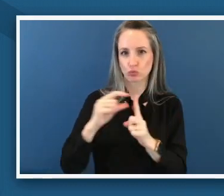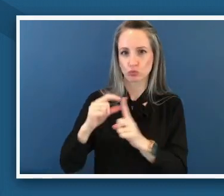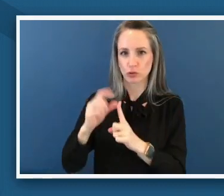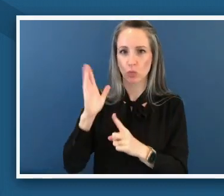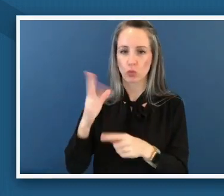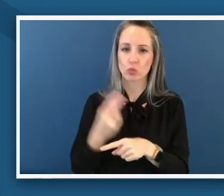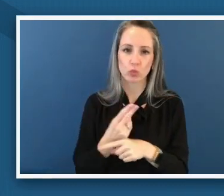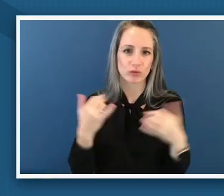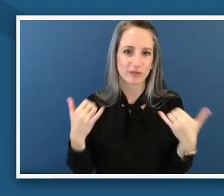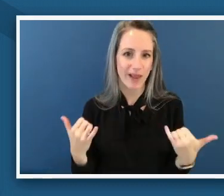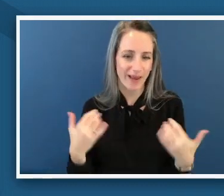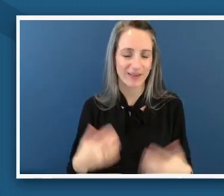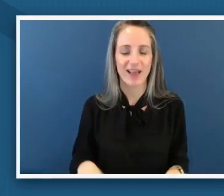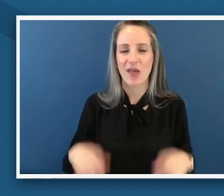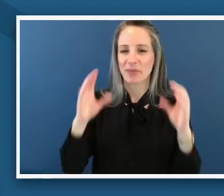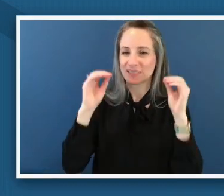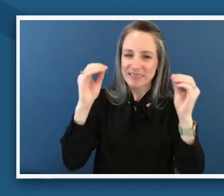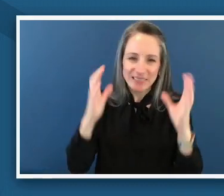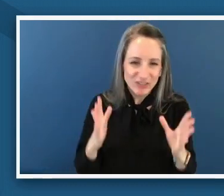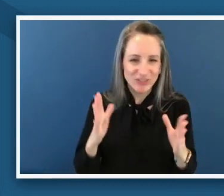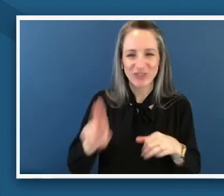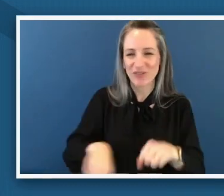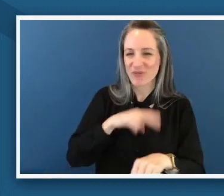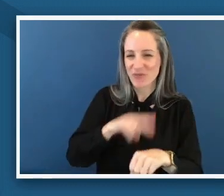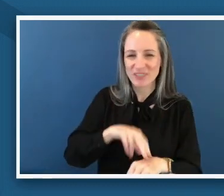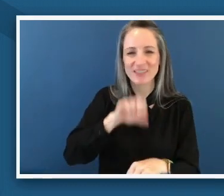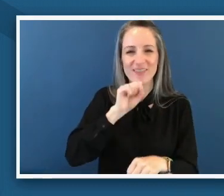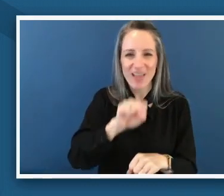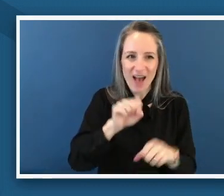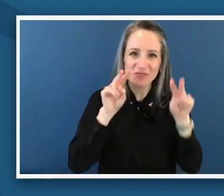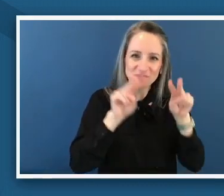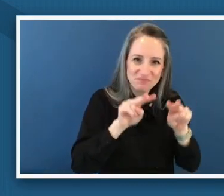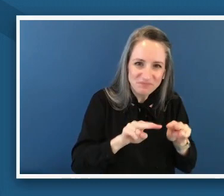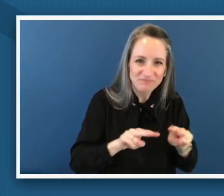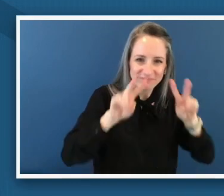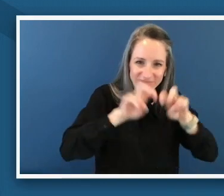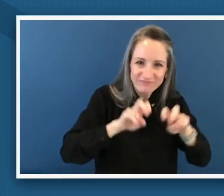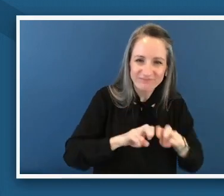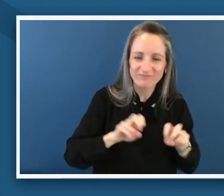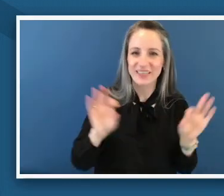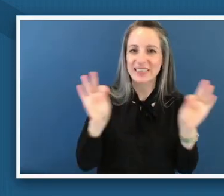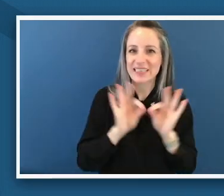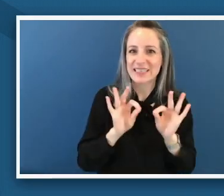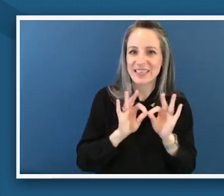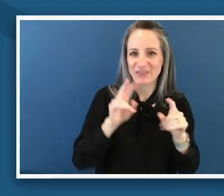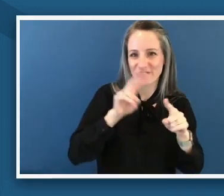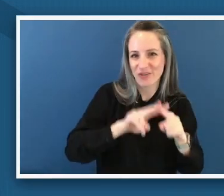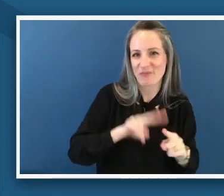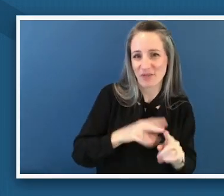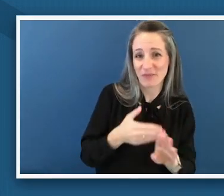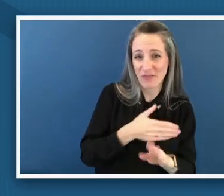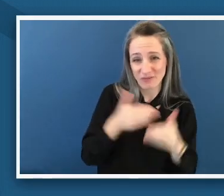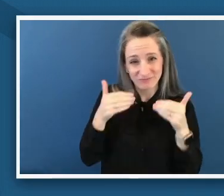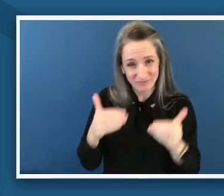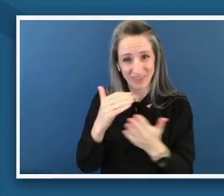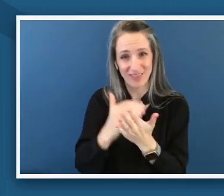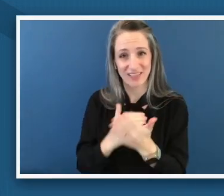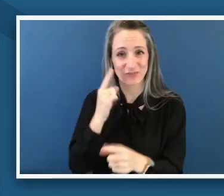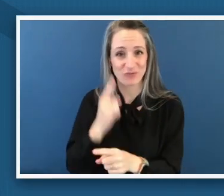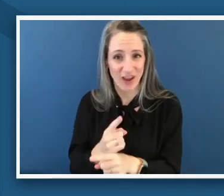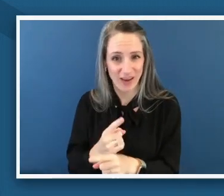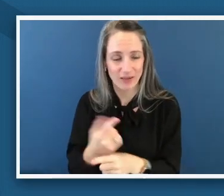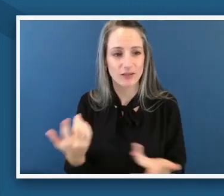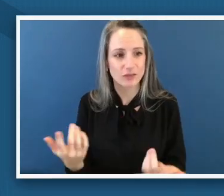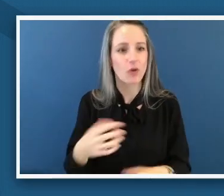we love looking at the key vocabulary before we start the lesson. So when we are talking about empowering student voice and turning